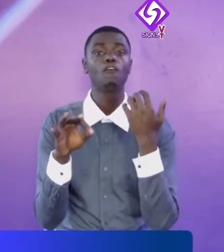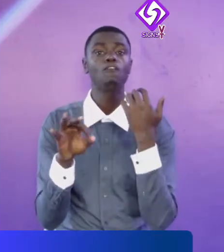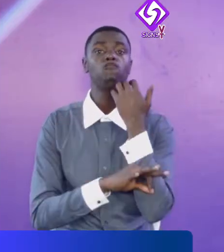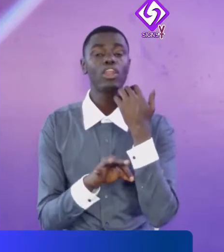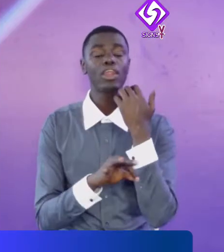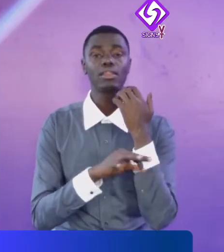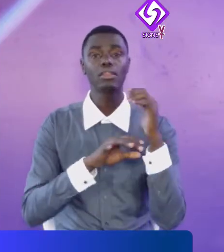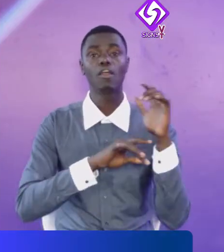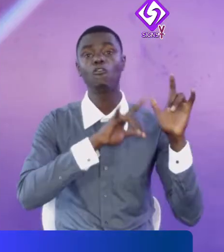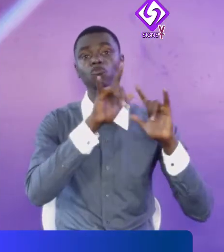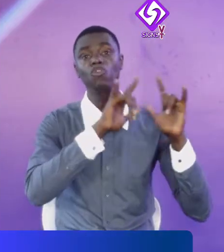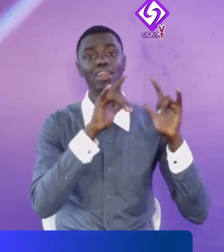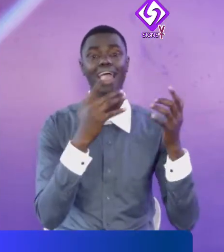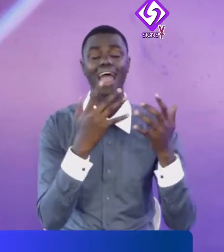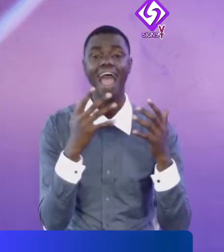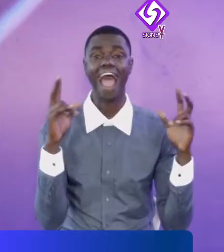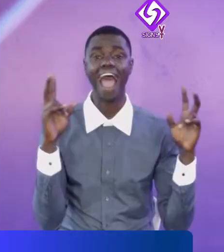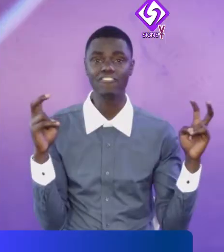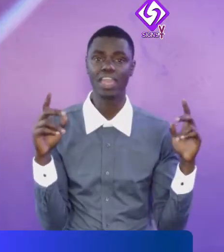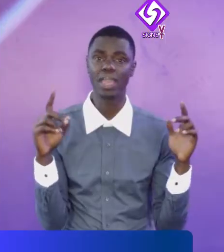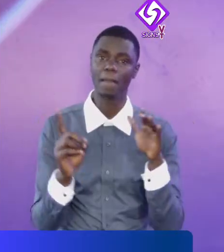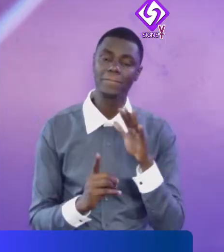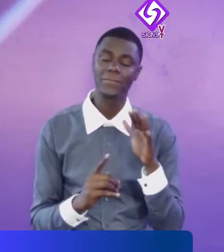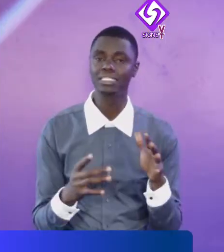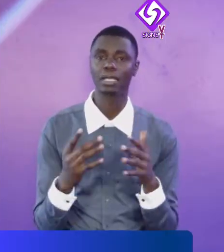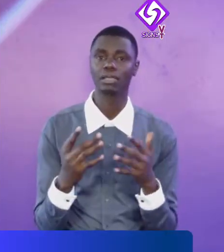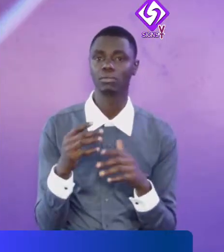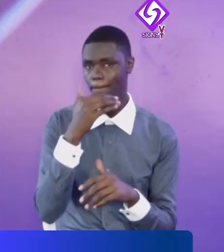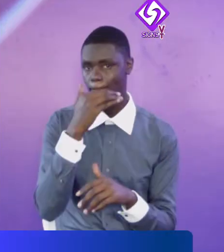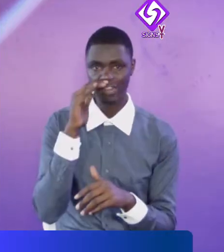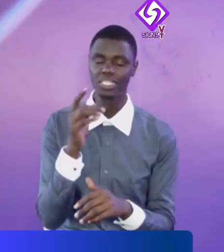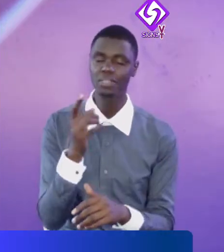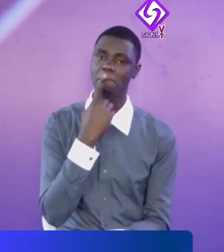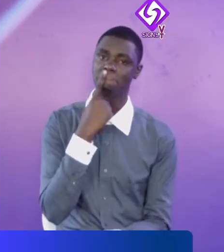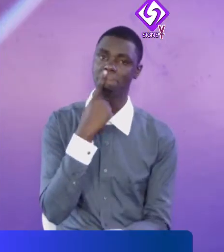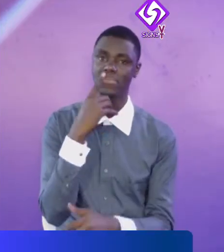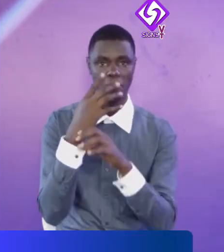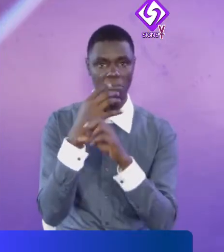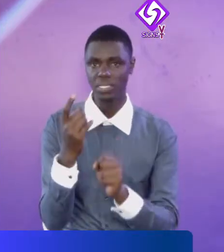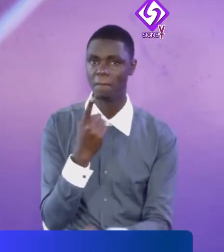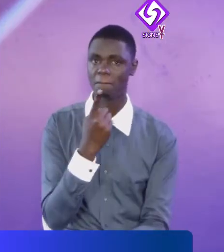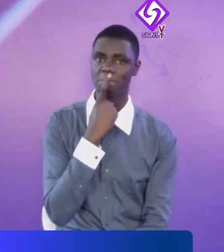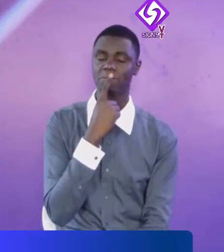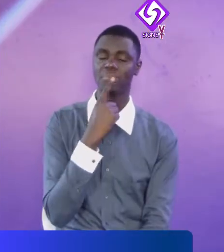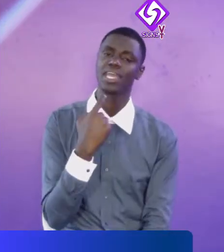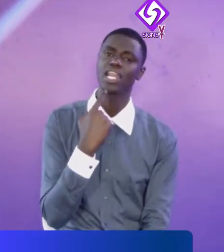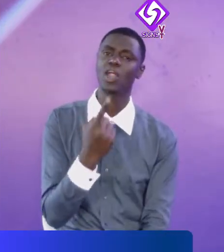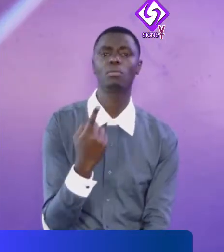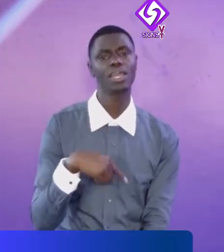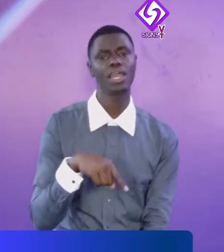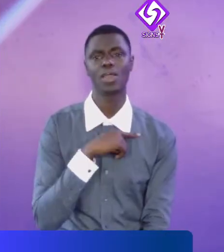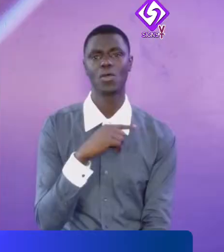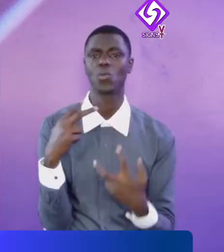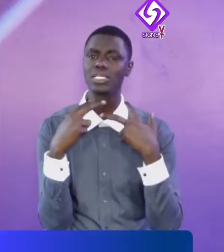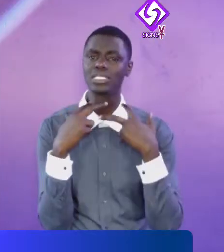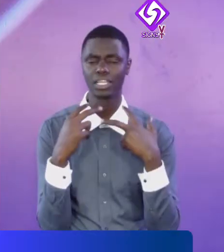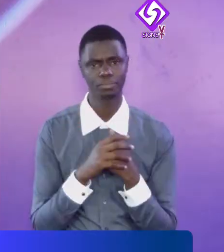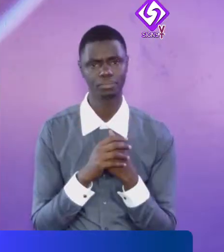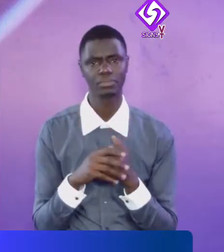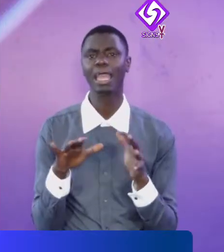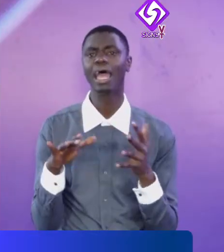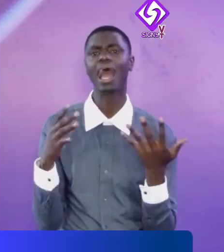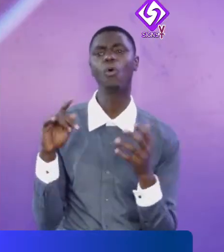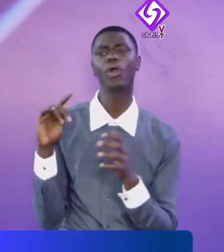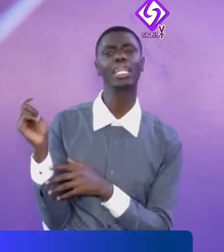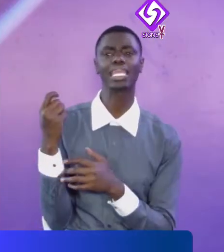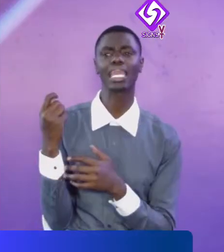Mudavadi is quiet. The president is quiet. That's why I'm telling you, we are slaves. How can a Kenyan